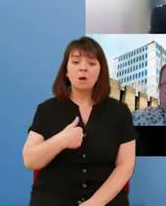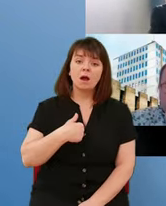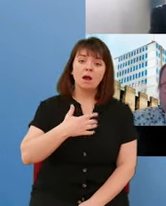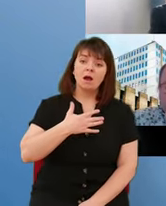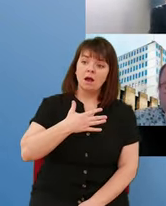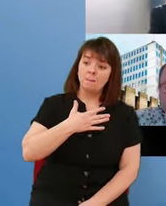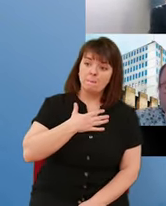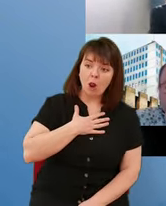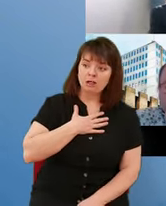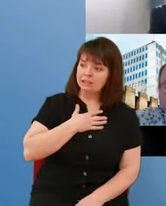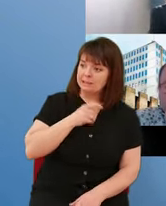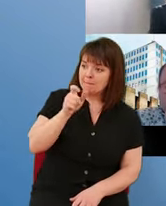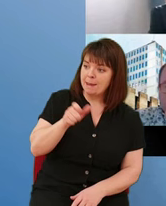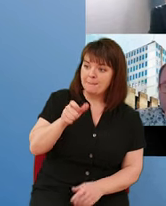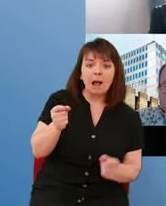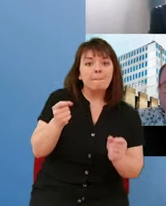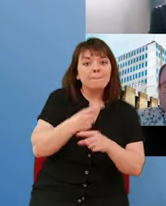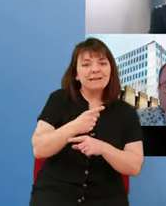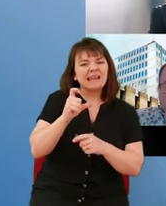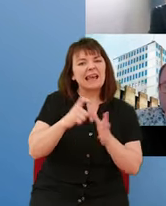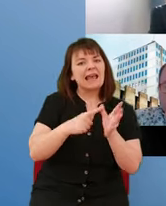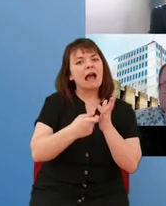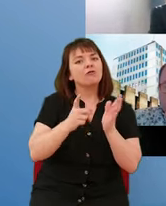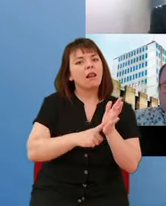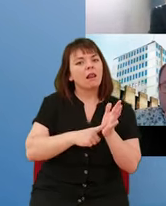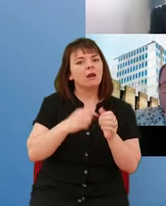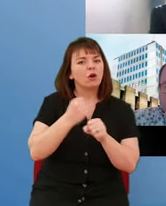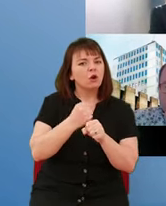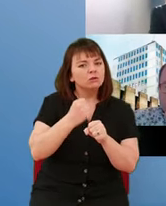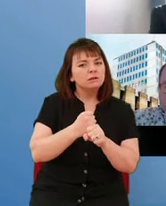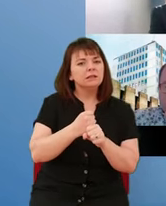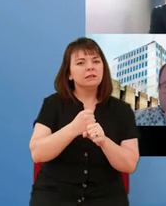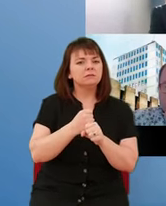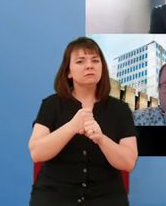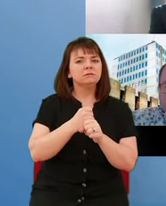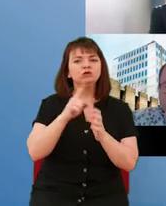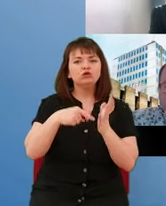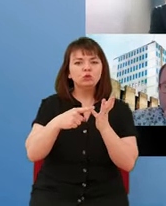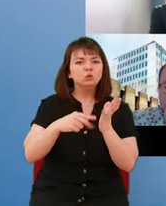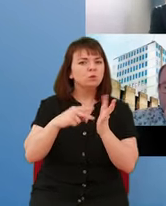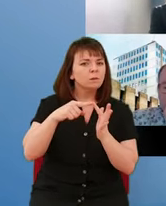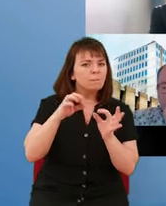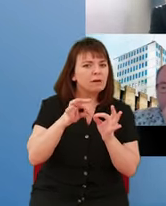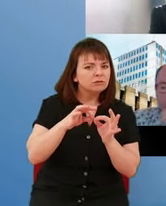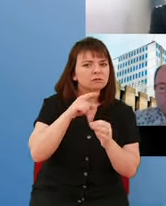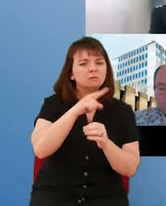Under apologies, we've got apologies from Carl Gosling, Jude Bauer, and Thomas Iyer.